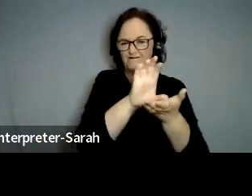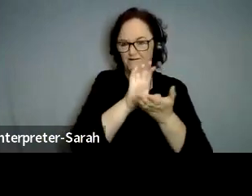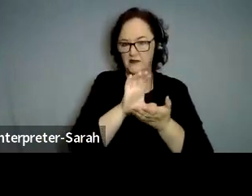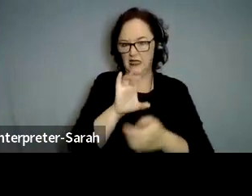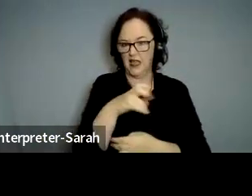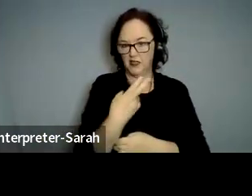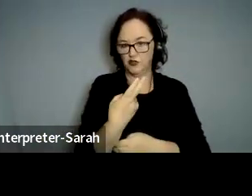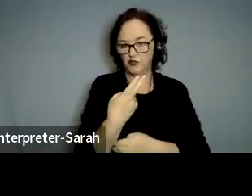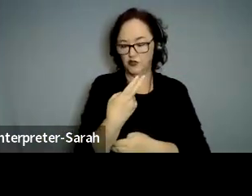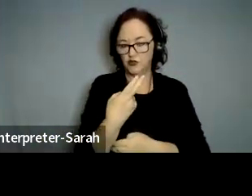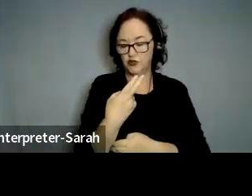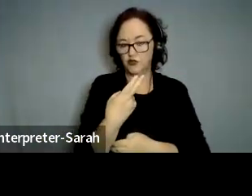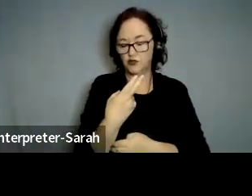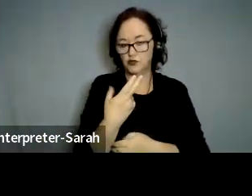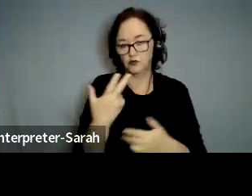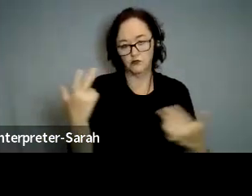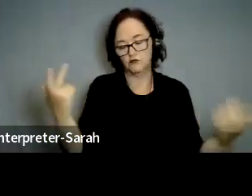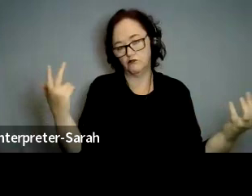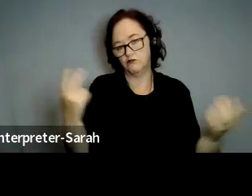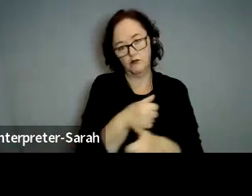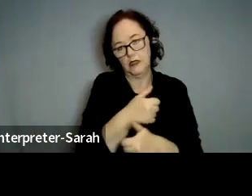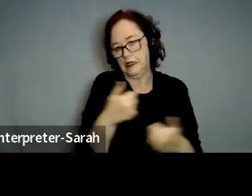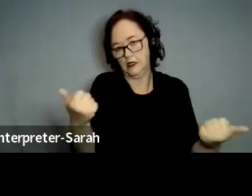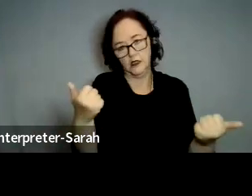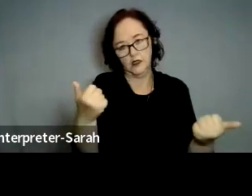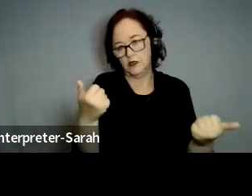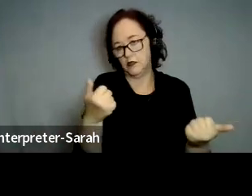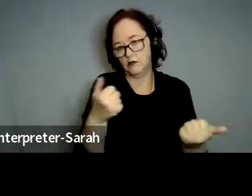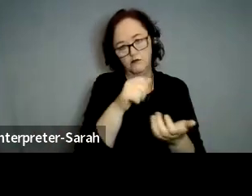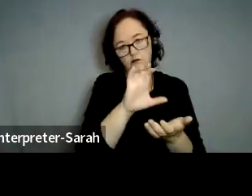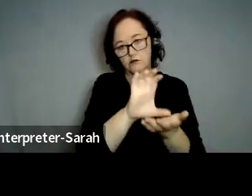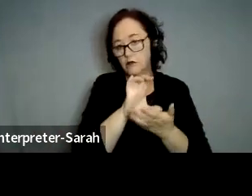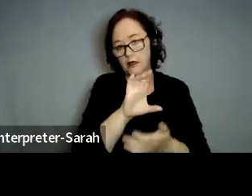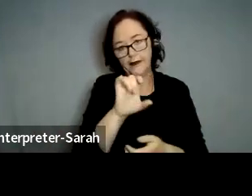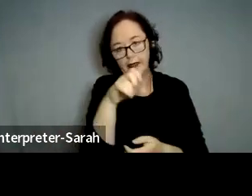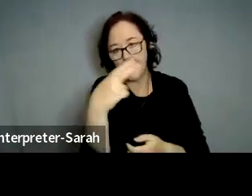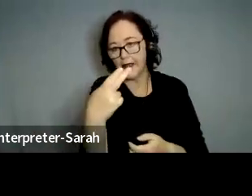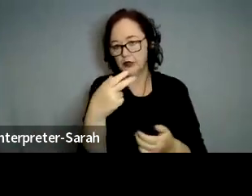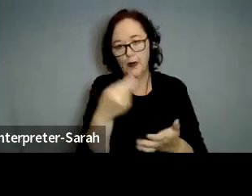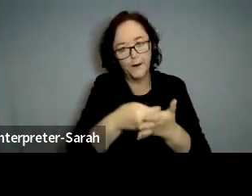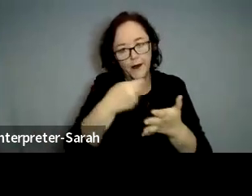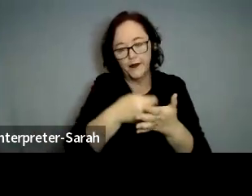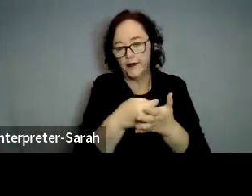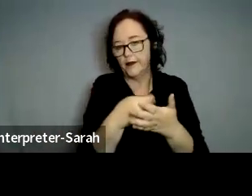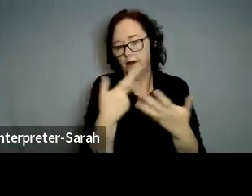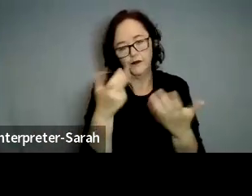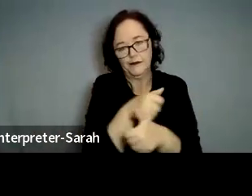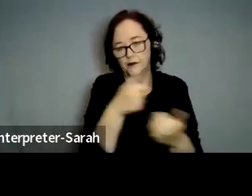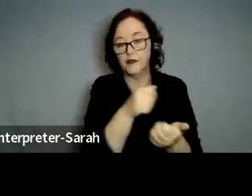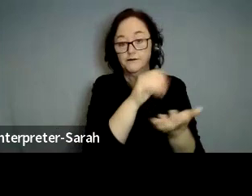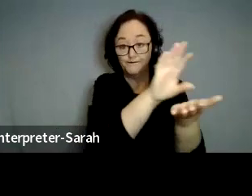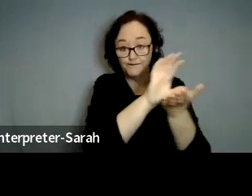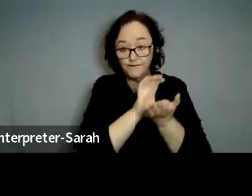don't necessarily mean dollars, although it could be the green, the dollars, right? That admin person is then